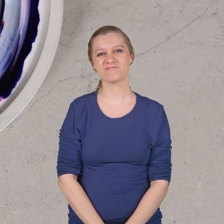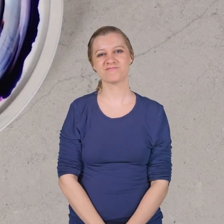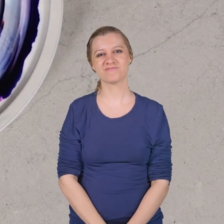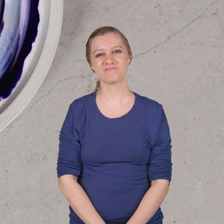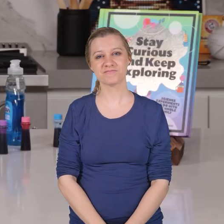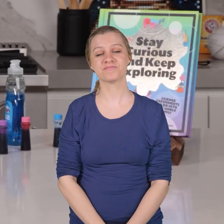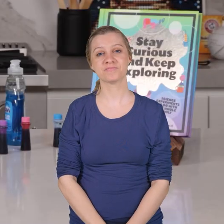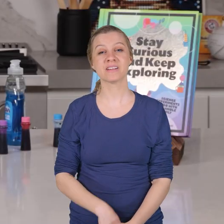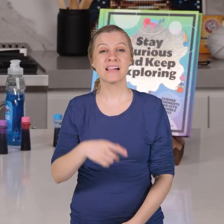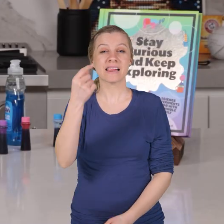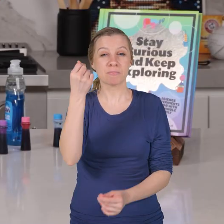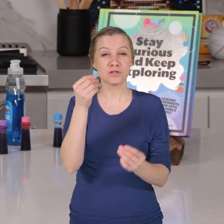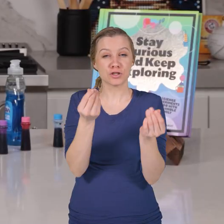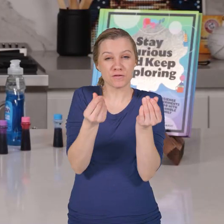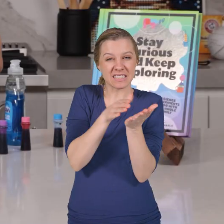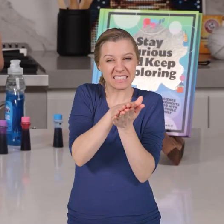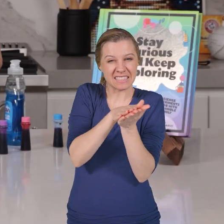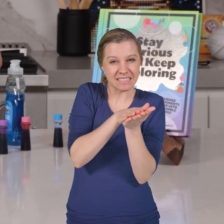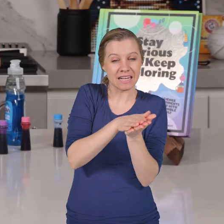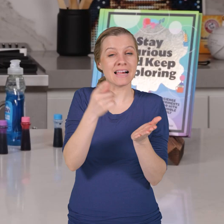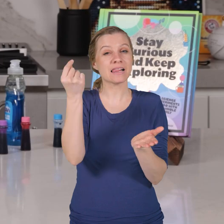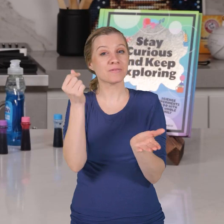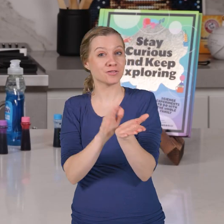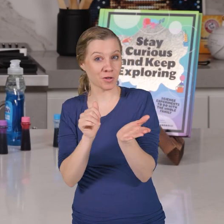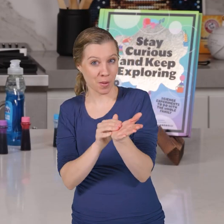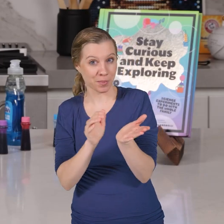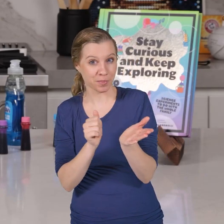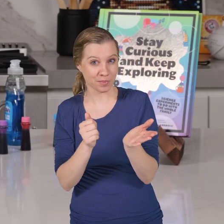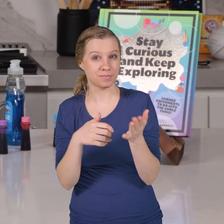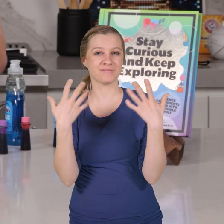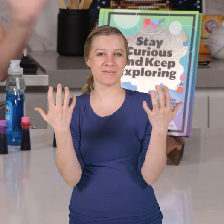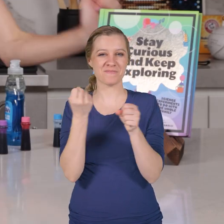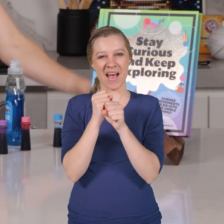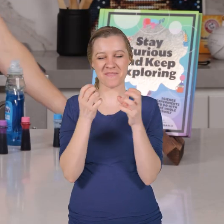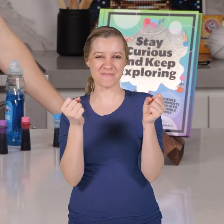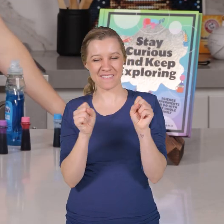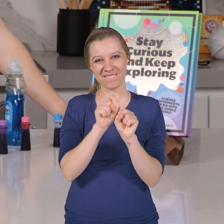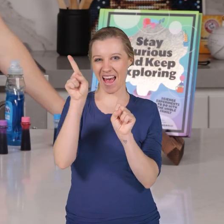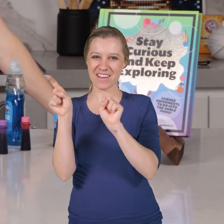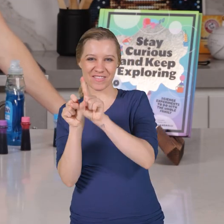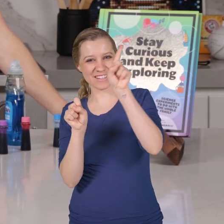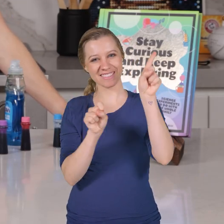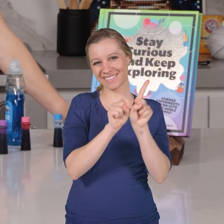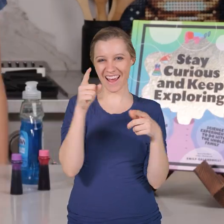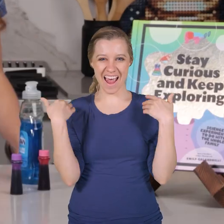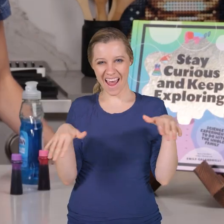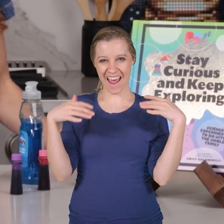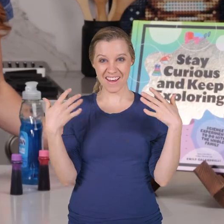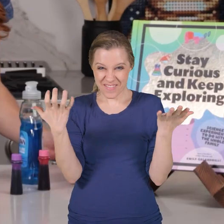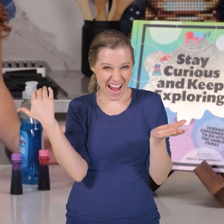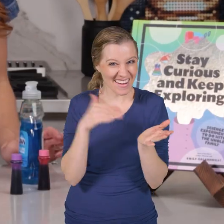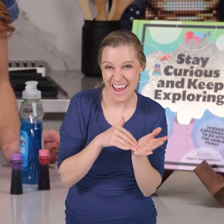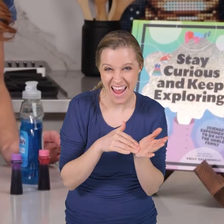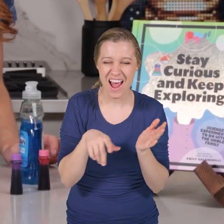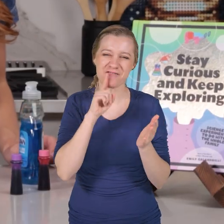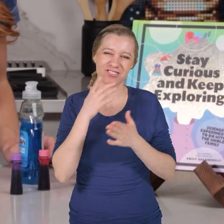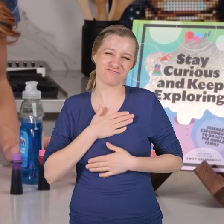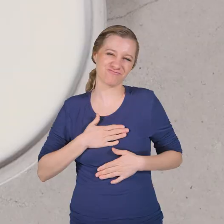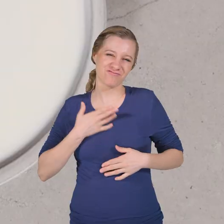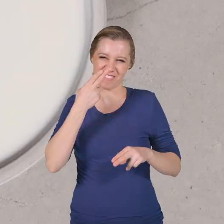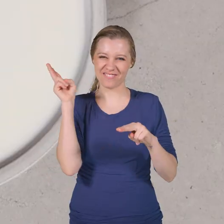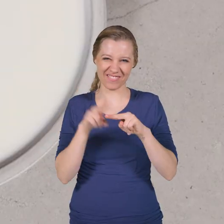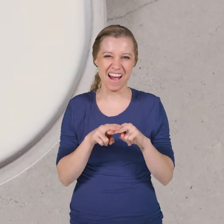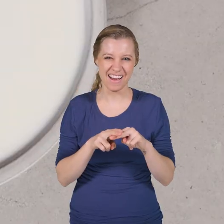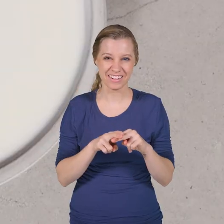soap. So a little bit of surface tension, a little bit of soap, makes our milk fireworks. Do we want to try that again? That one's so